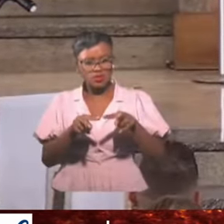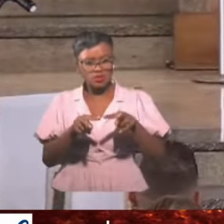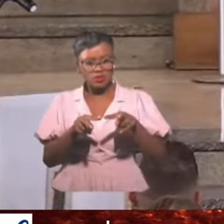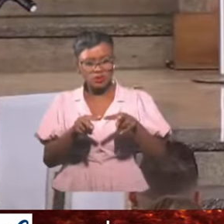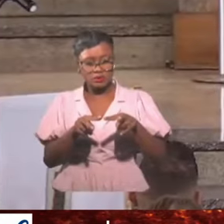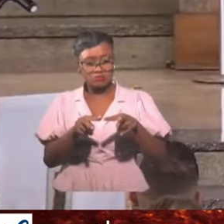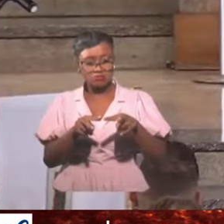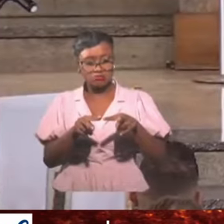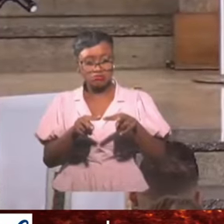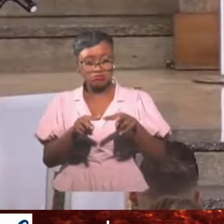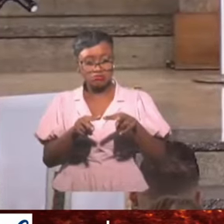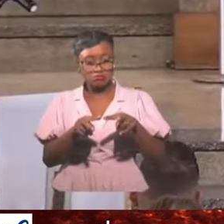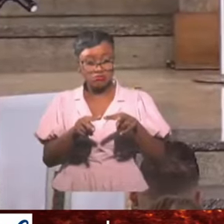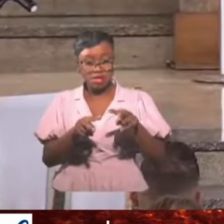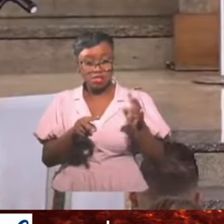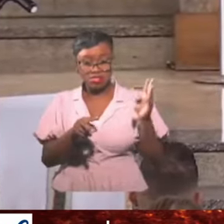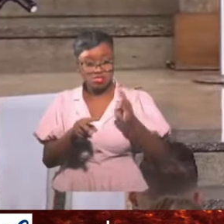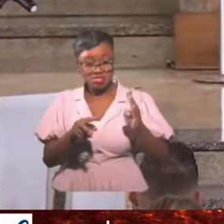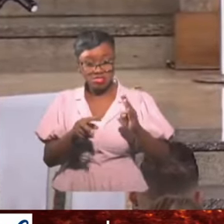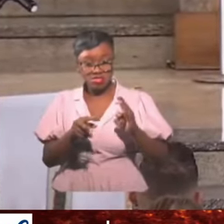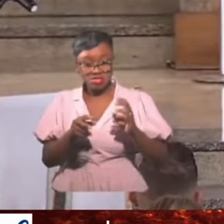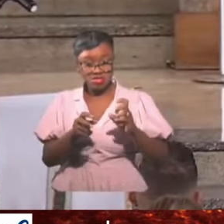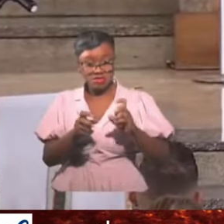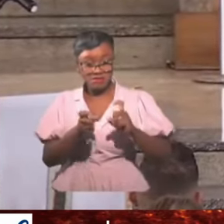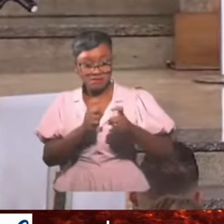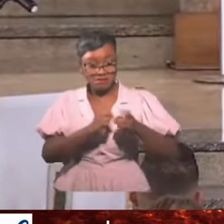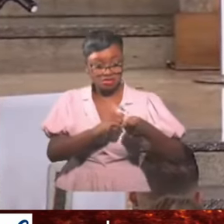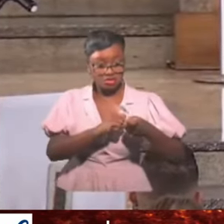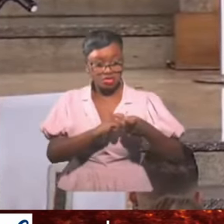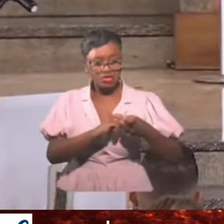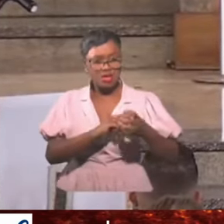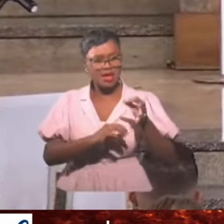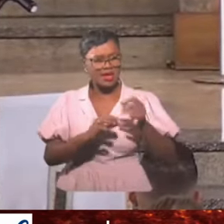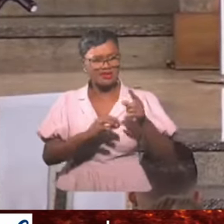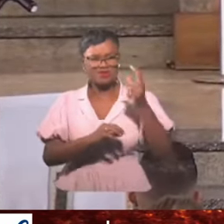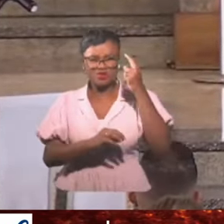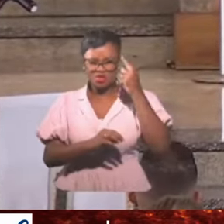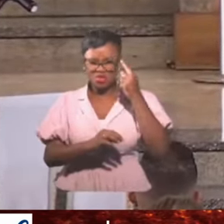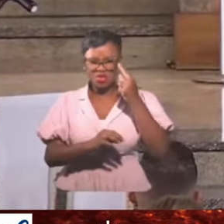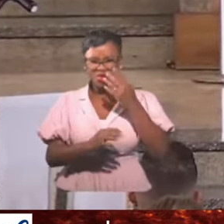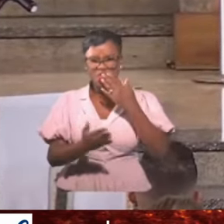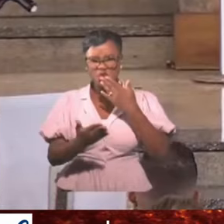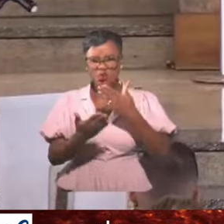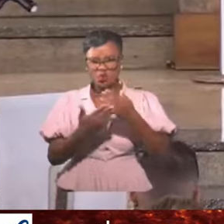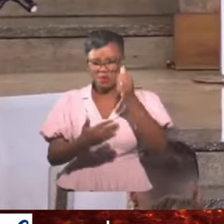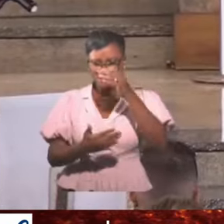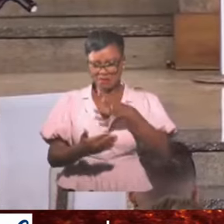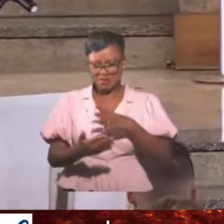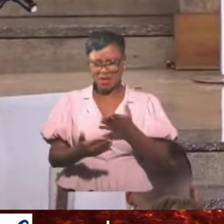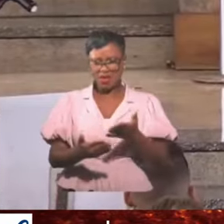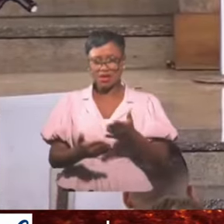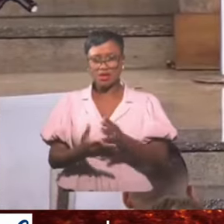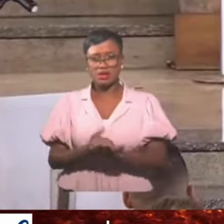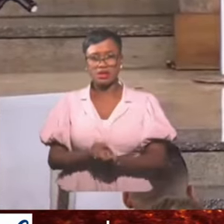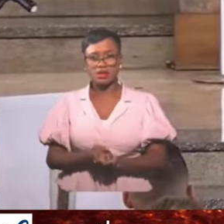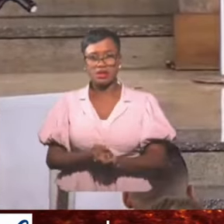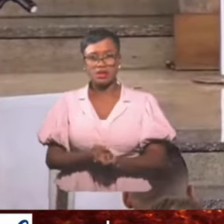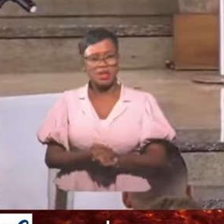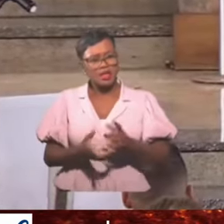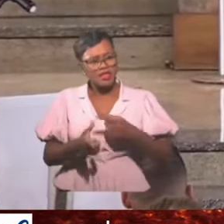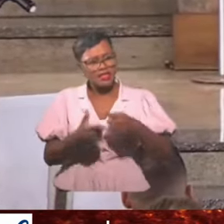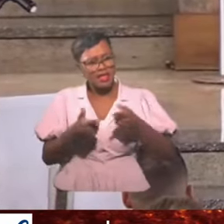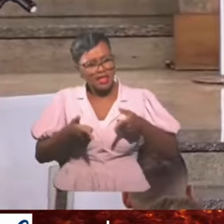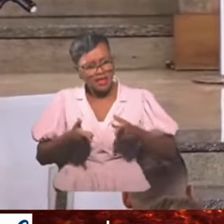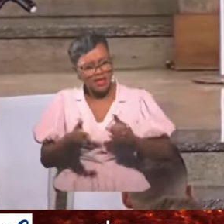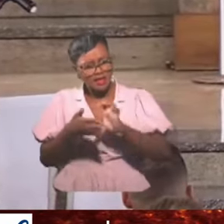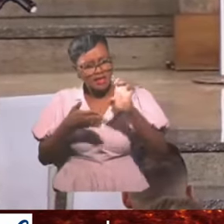non-negotiable. If that has made an impression upon you, then I beg you also, allow the ending of his life